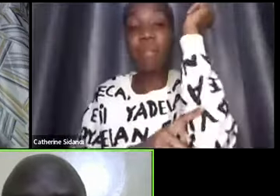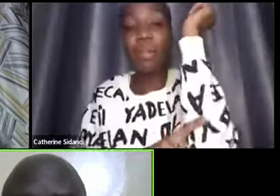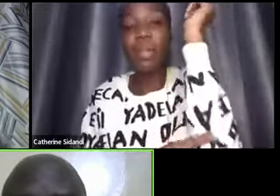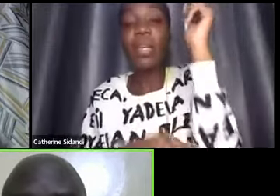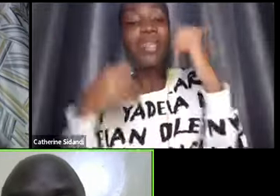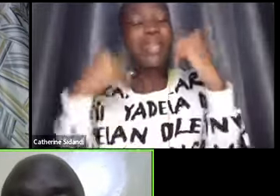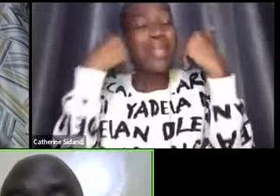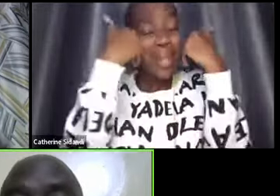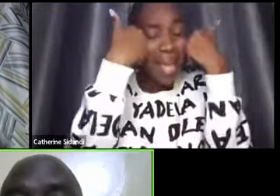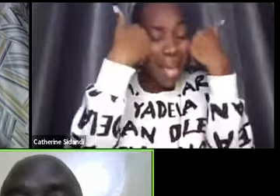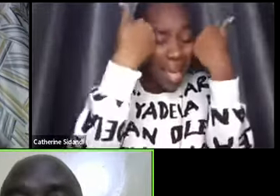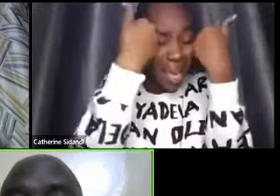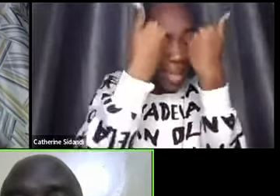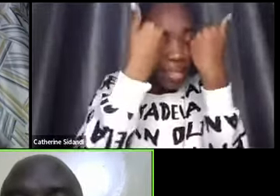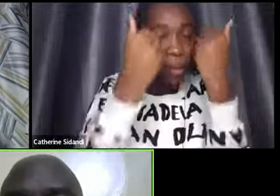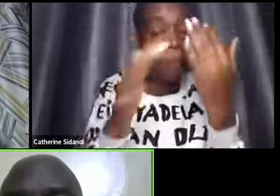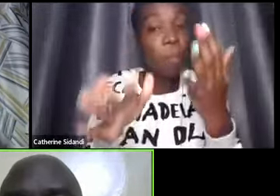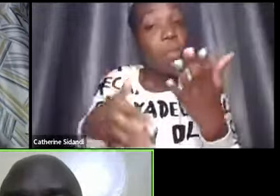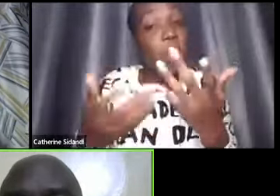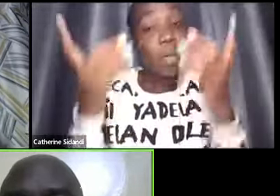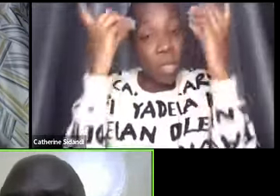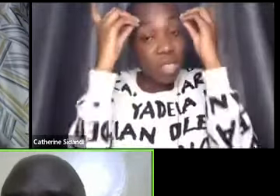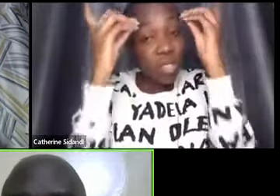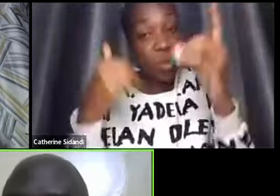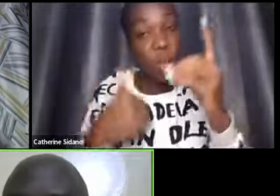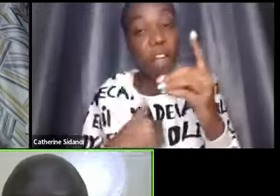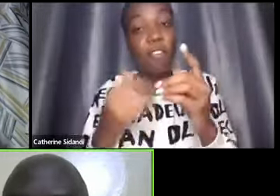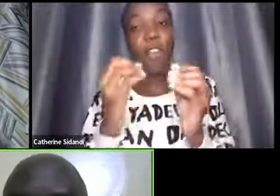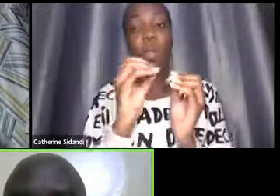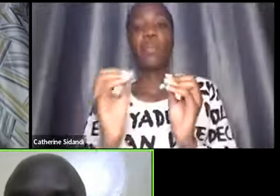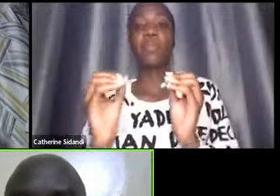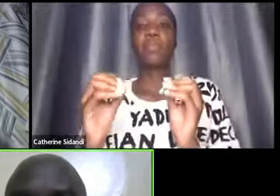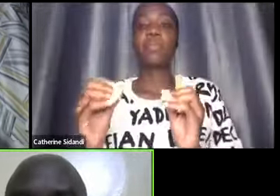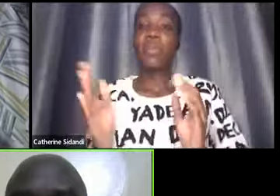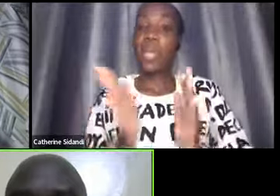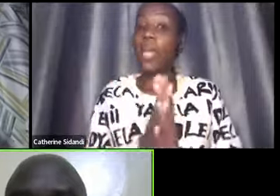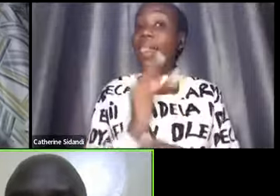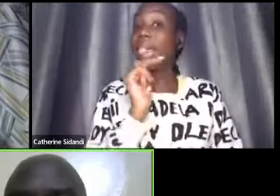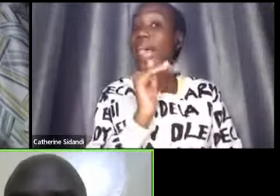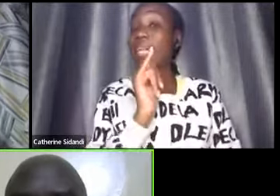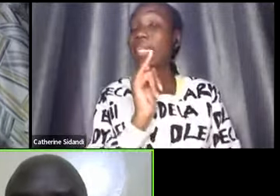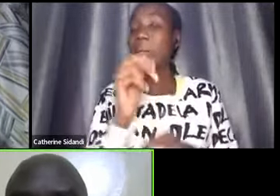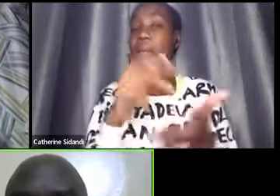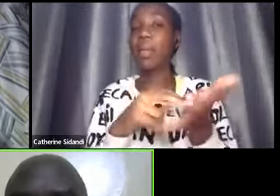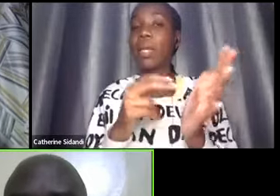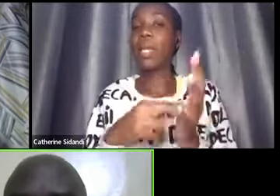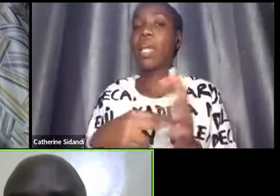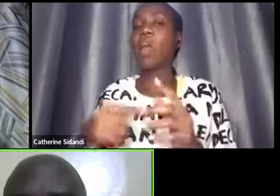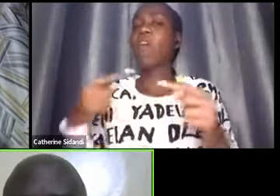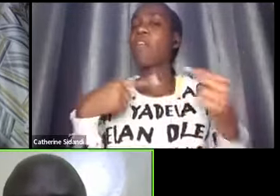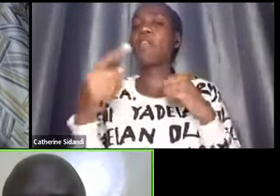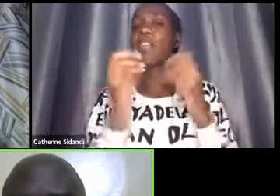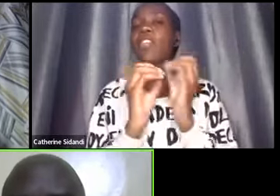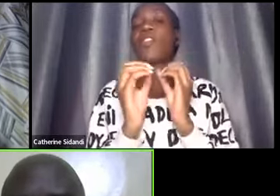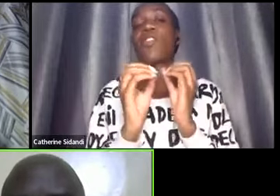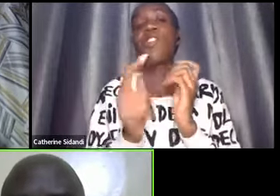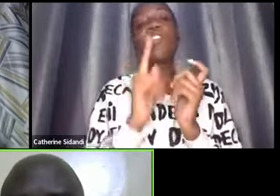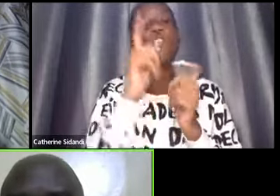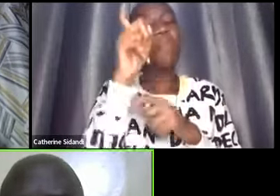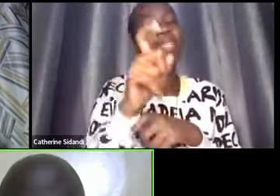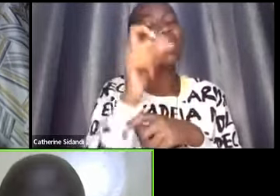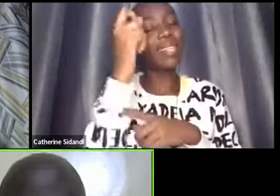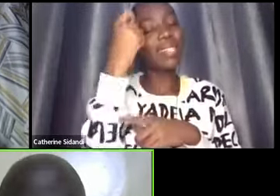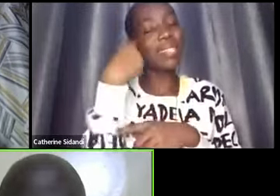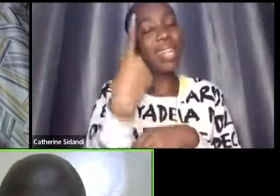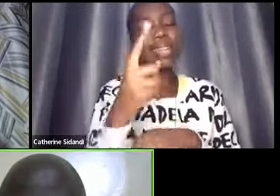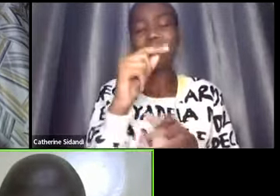stress, or indecision. And those ones are not conflicts. So it's very important to understand specifically